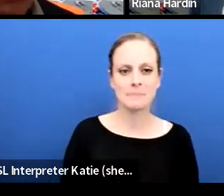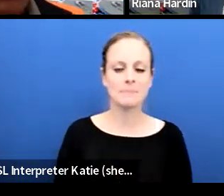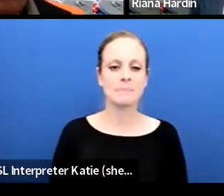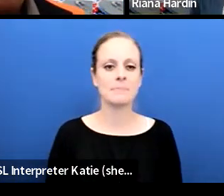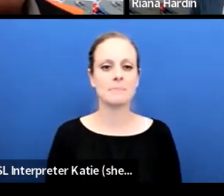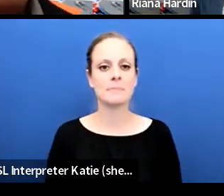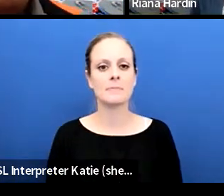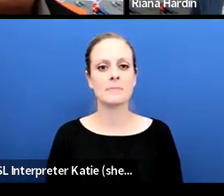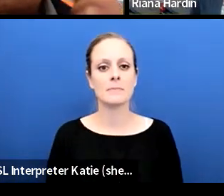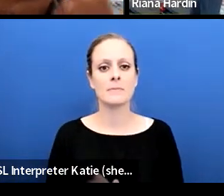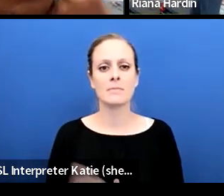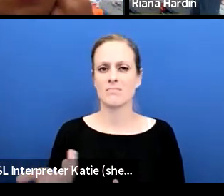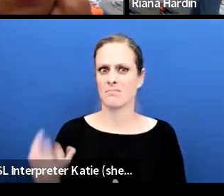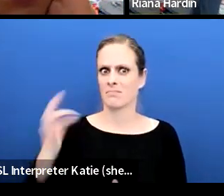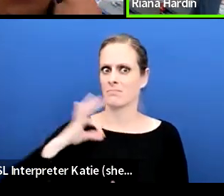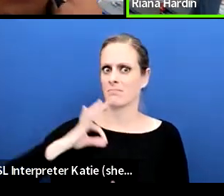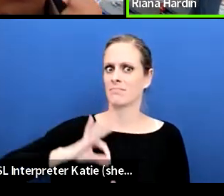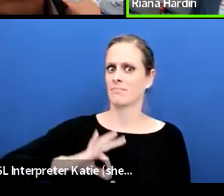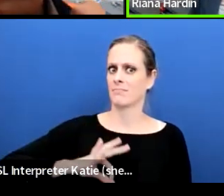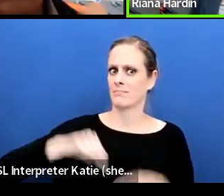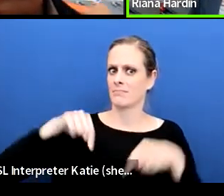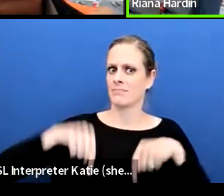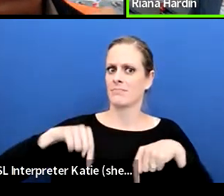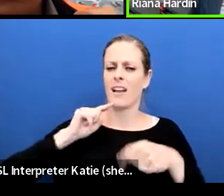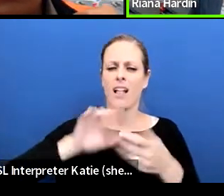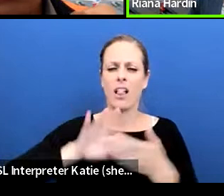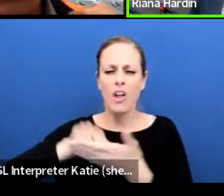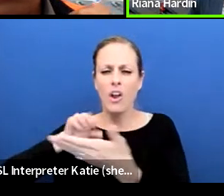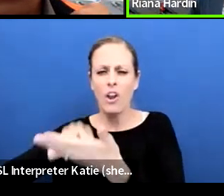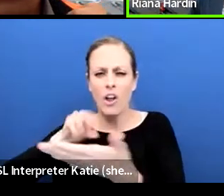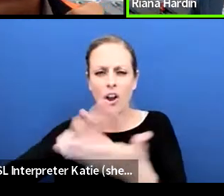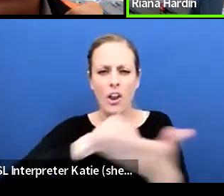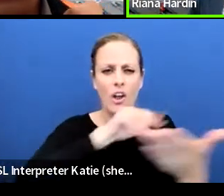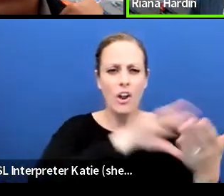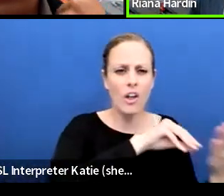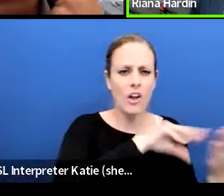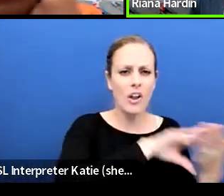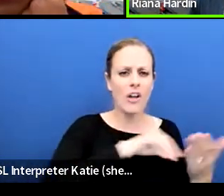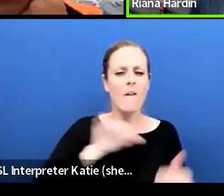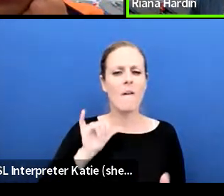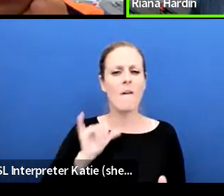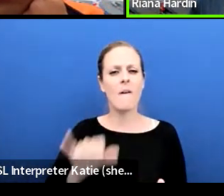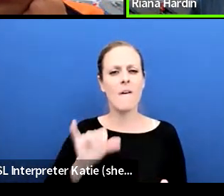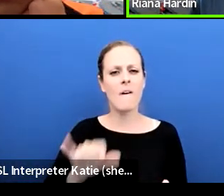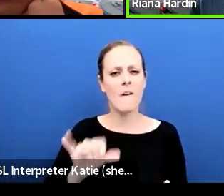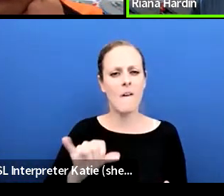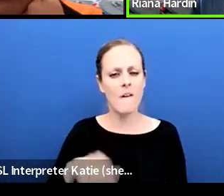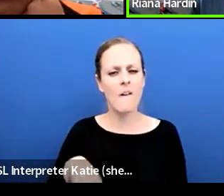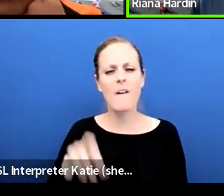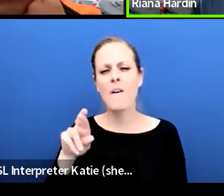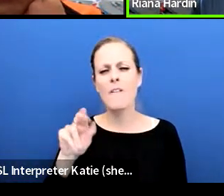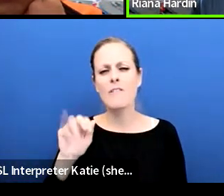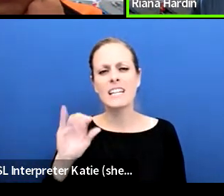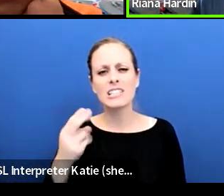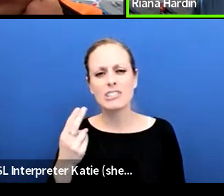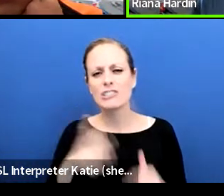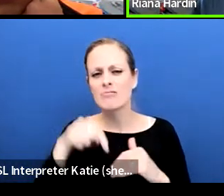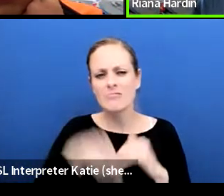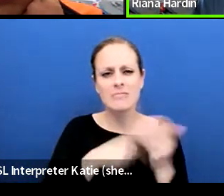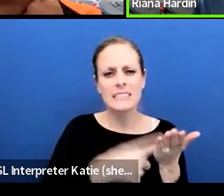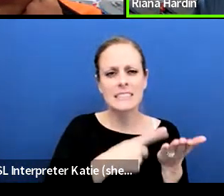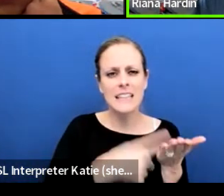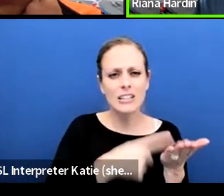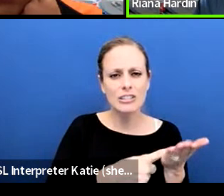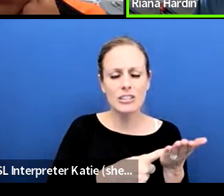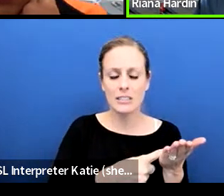learned so much from everybody today, from all of the presenters, and the rich discussion. It really brought up